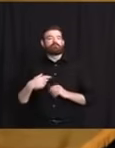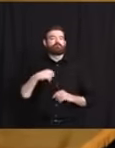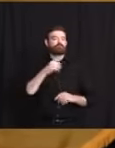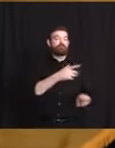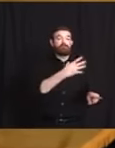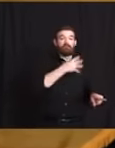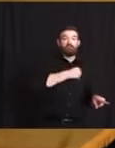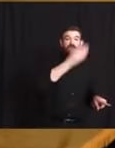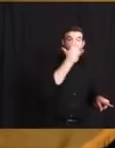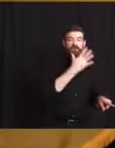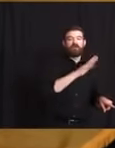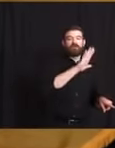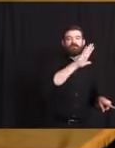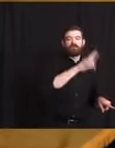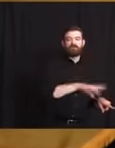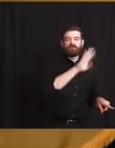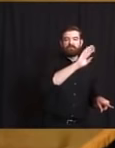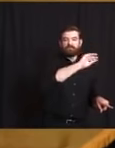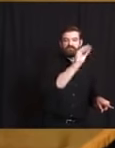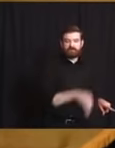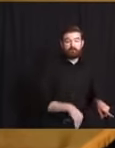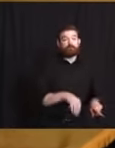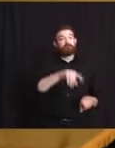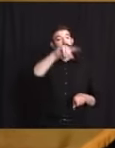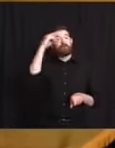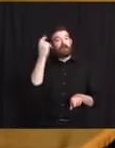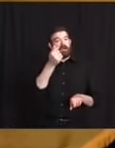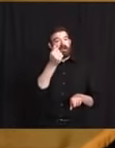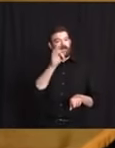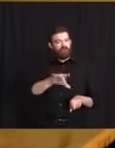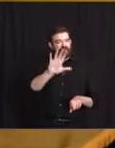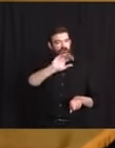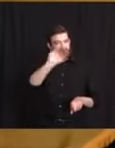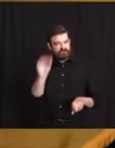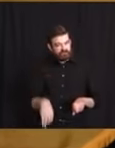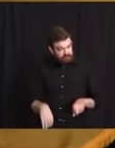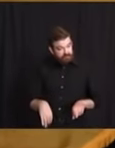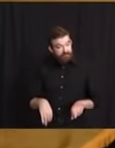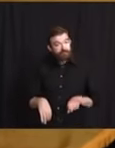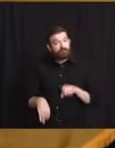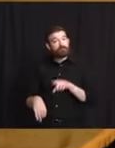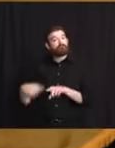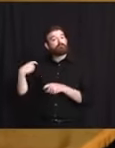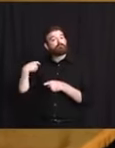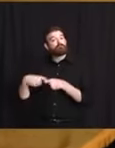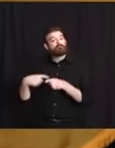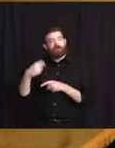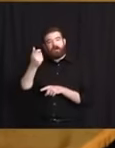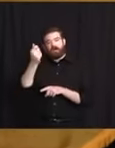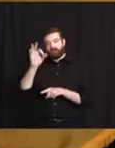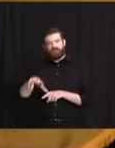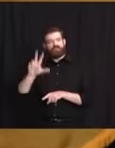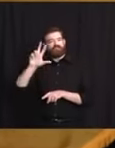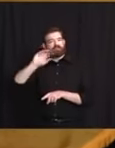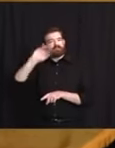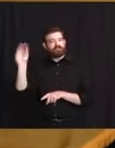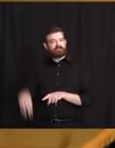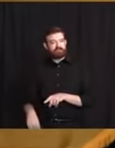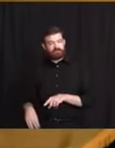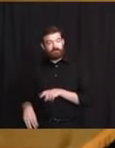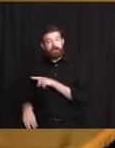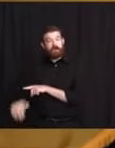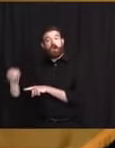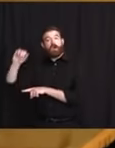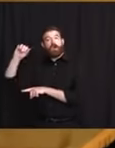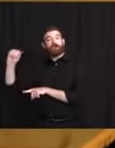53.4%, black 18.5%, Hispanic 19.3%, Asian